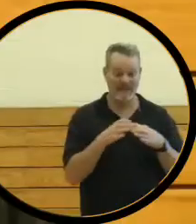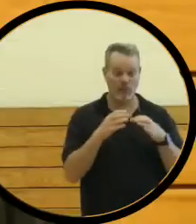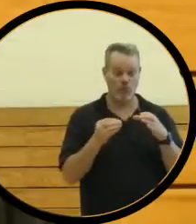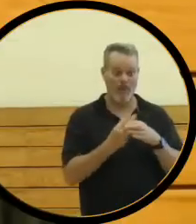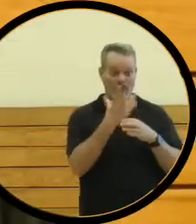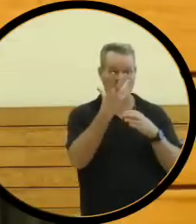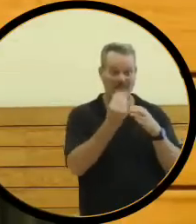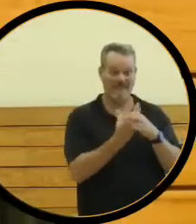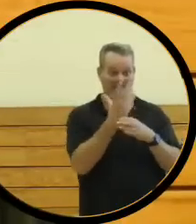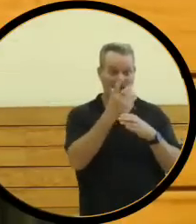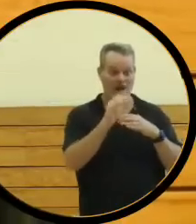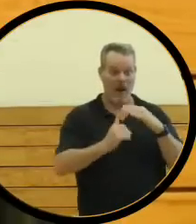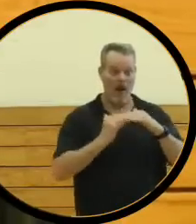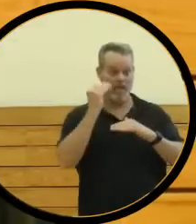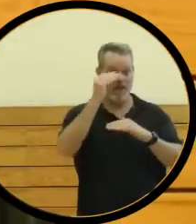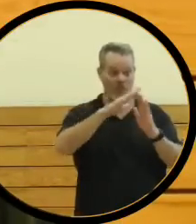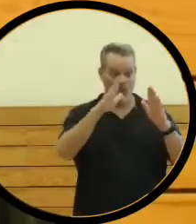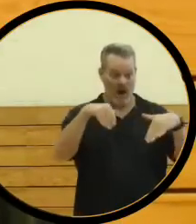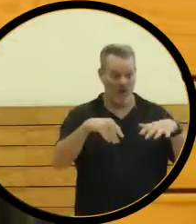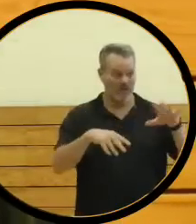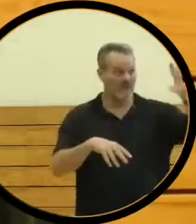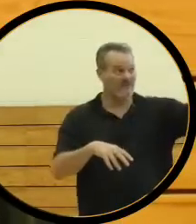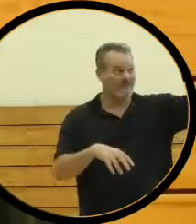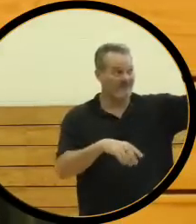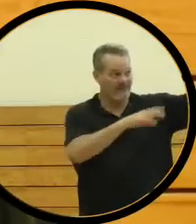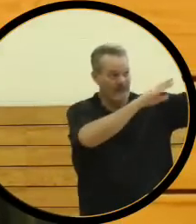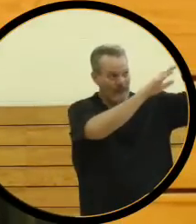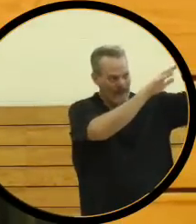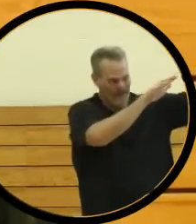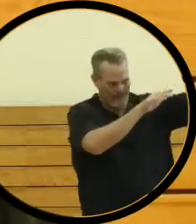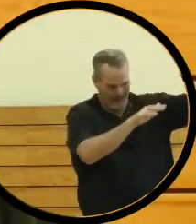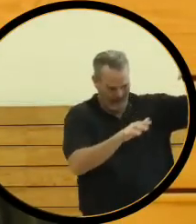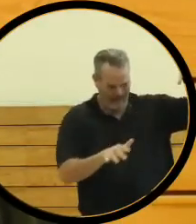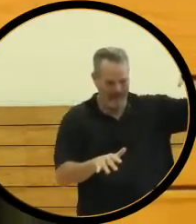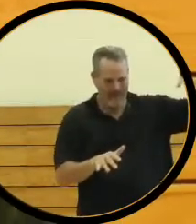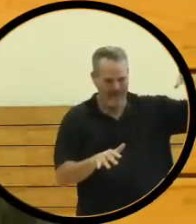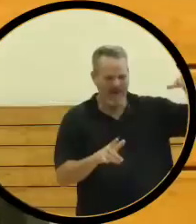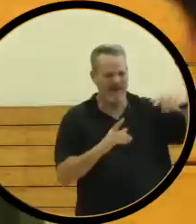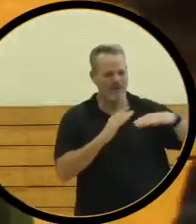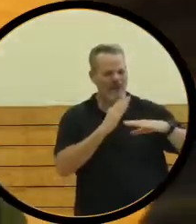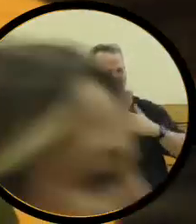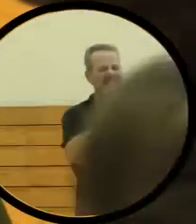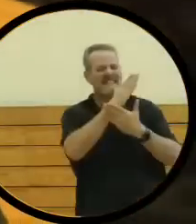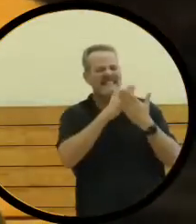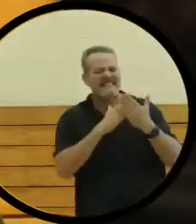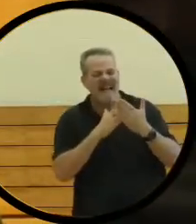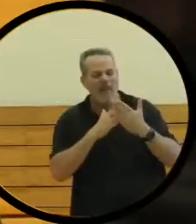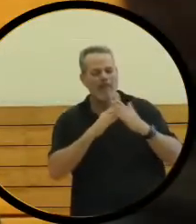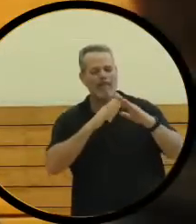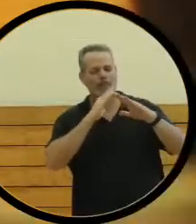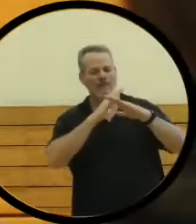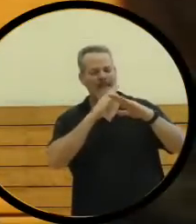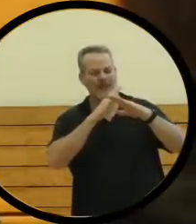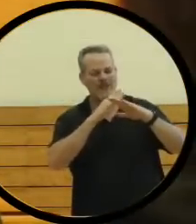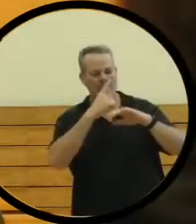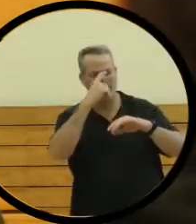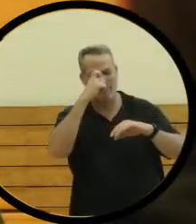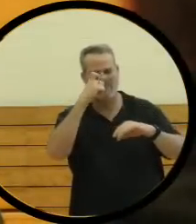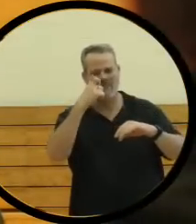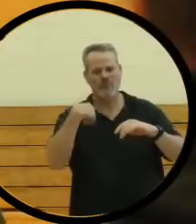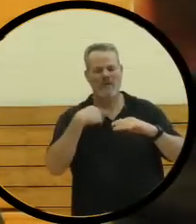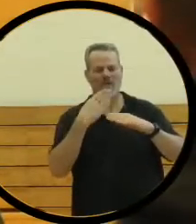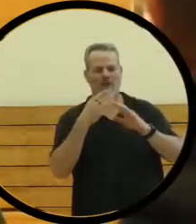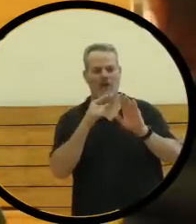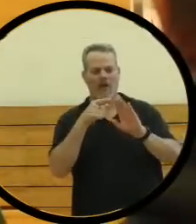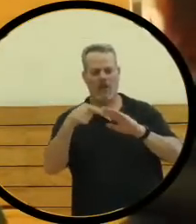you, then the 1907 can offer some protection by deflecting the lava flow.